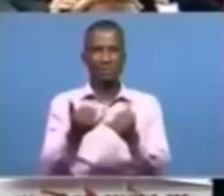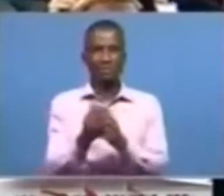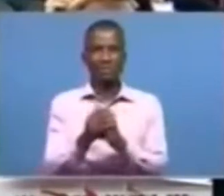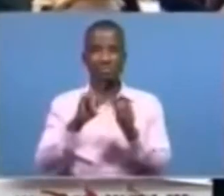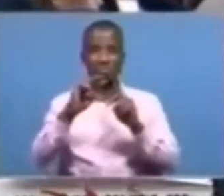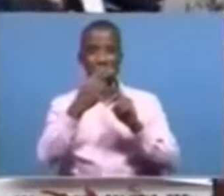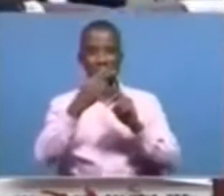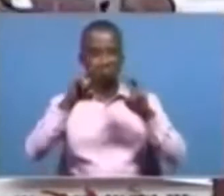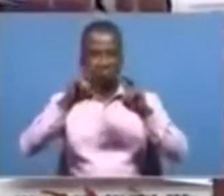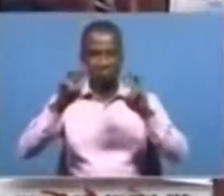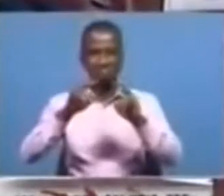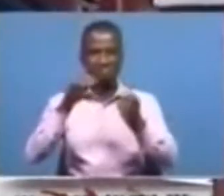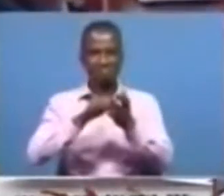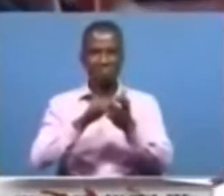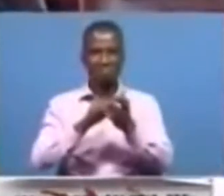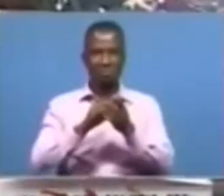review.